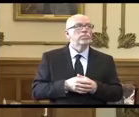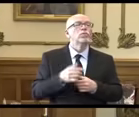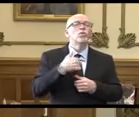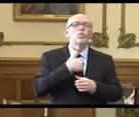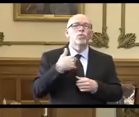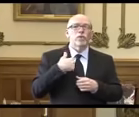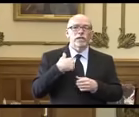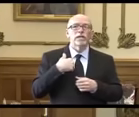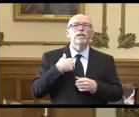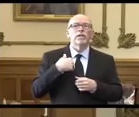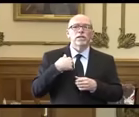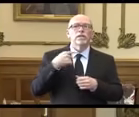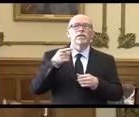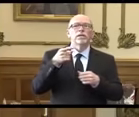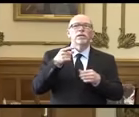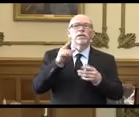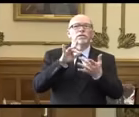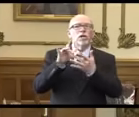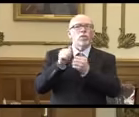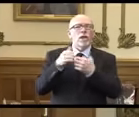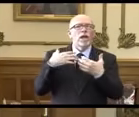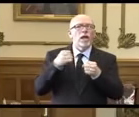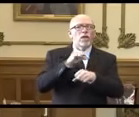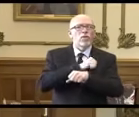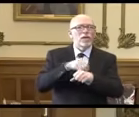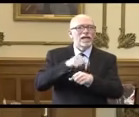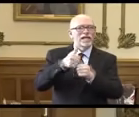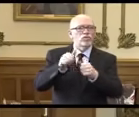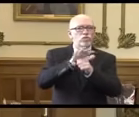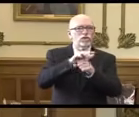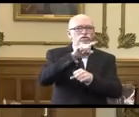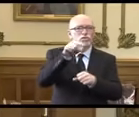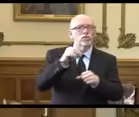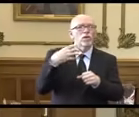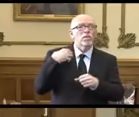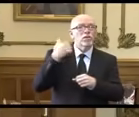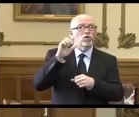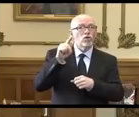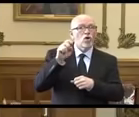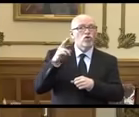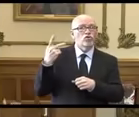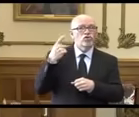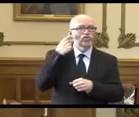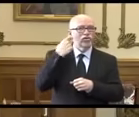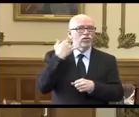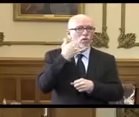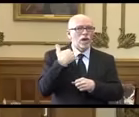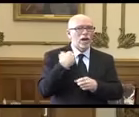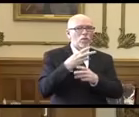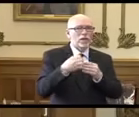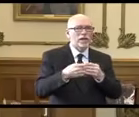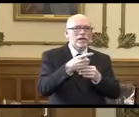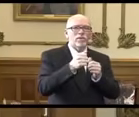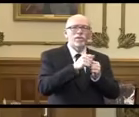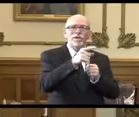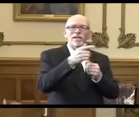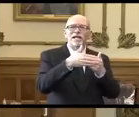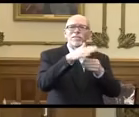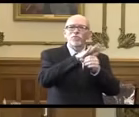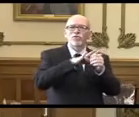we are in touch with health authorities in the region. So Commissioner Carter and I just had a call this past weekend with